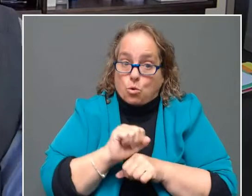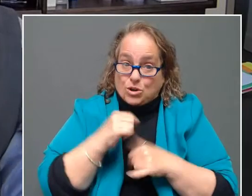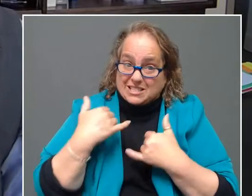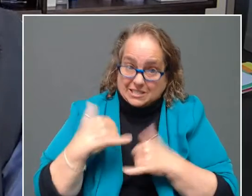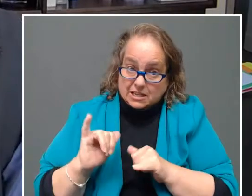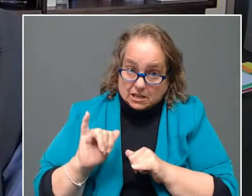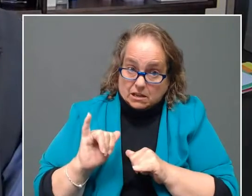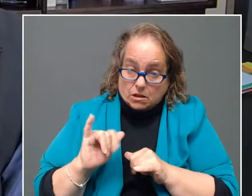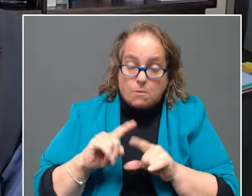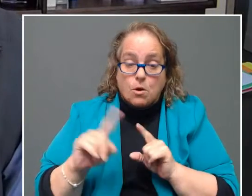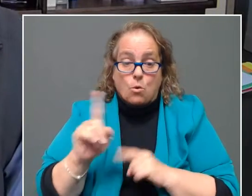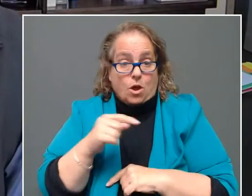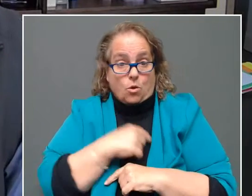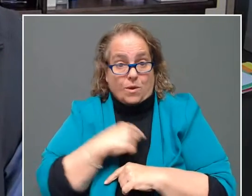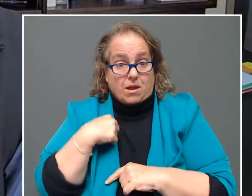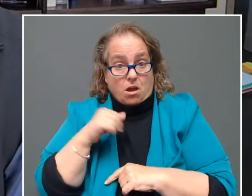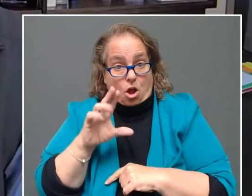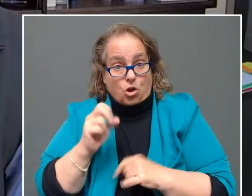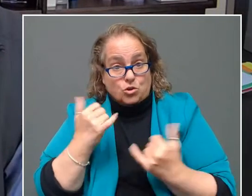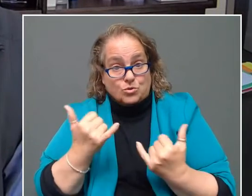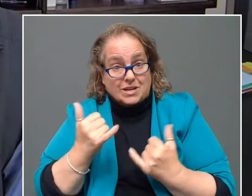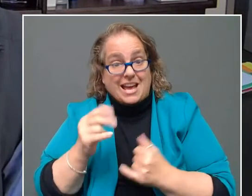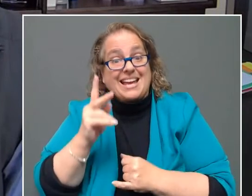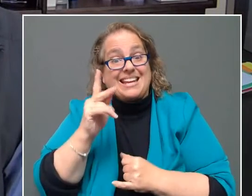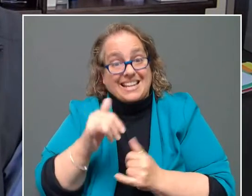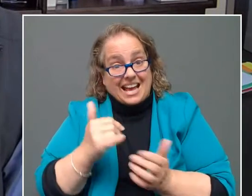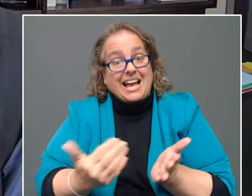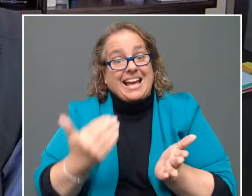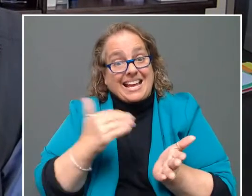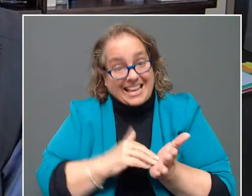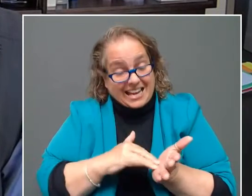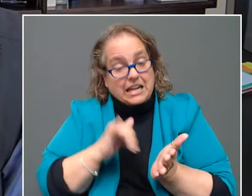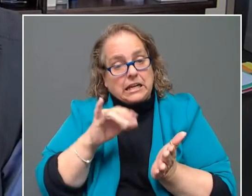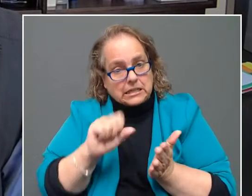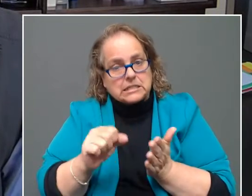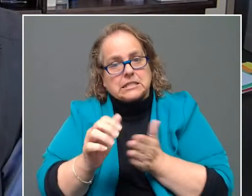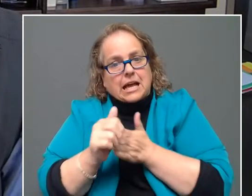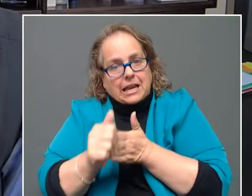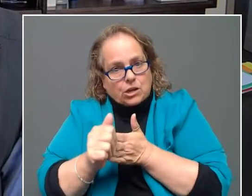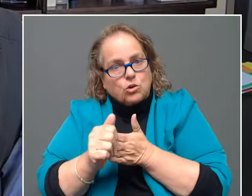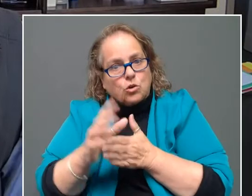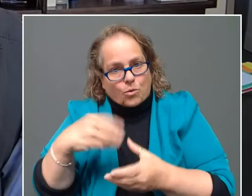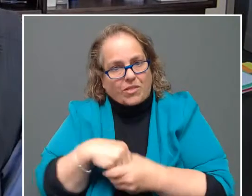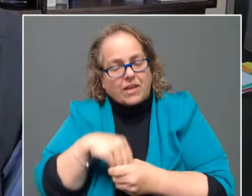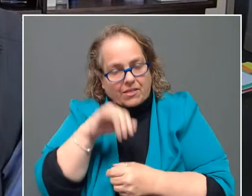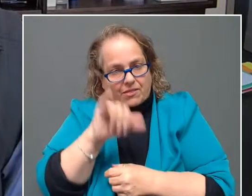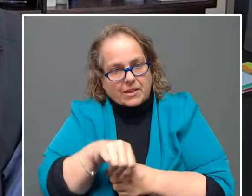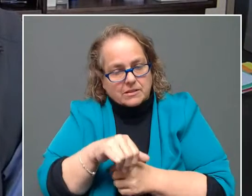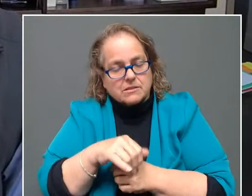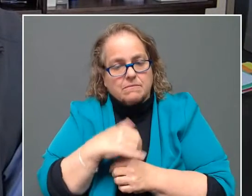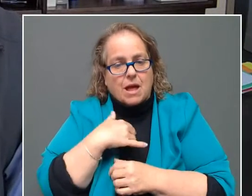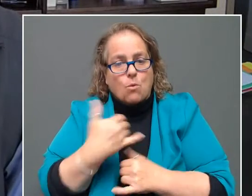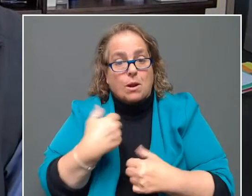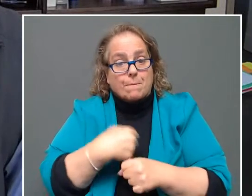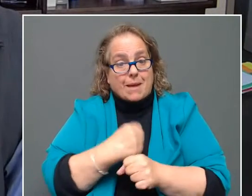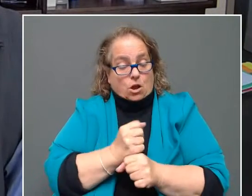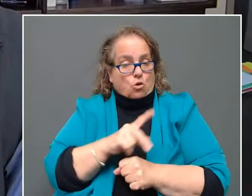are today, Kentucky, again, is a leader in this regard. Now, I want to make a personal appeal to all of you.